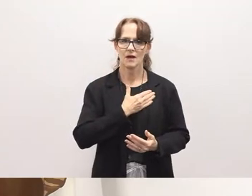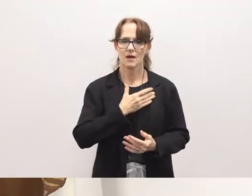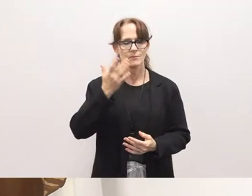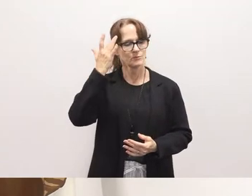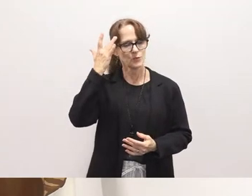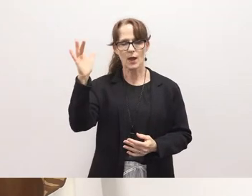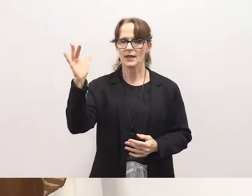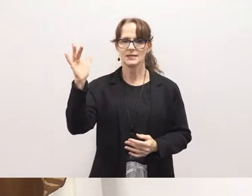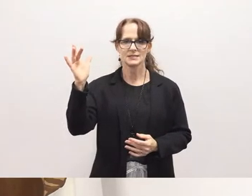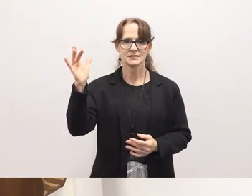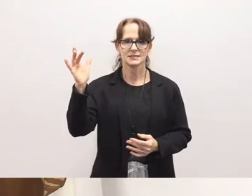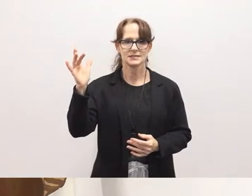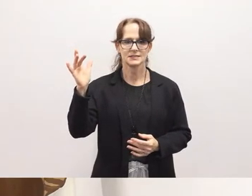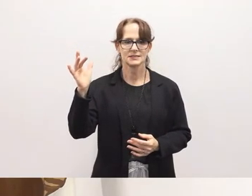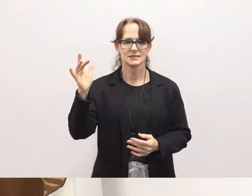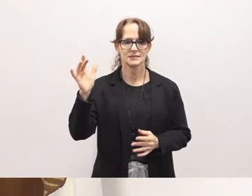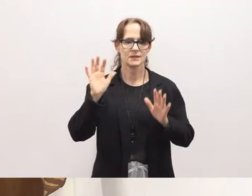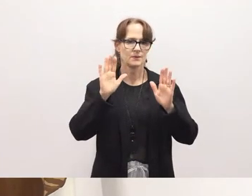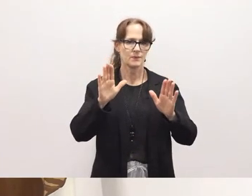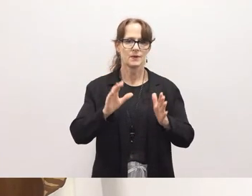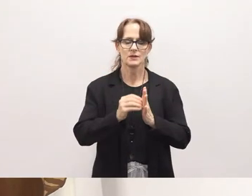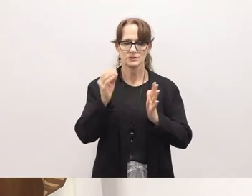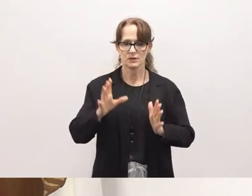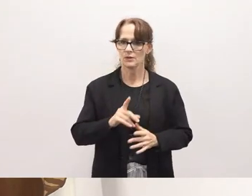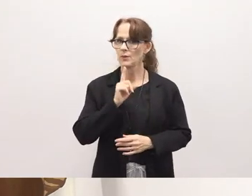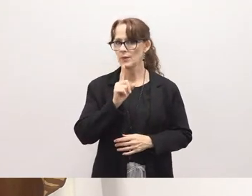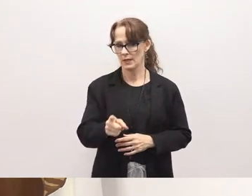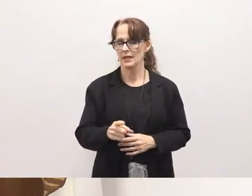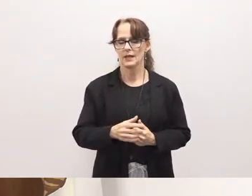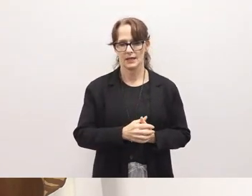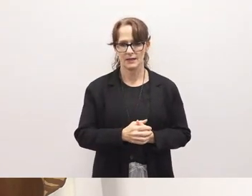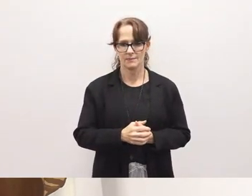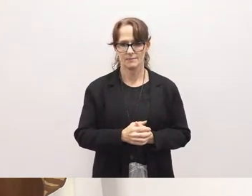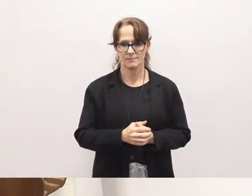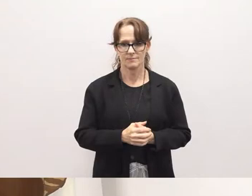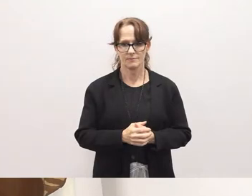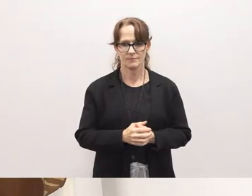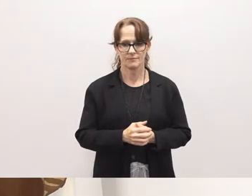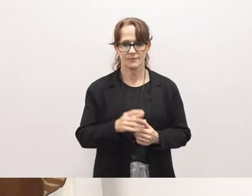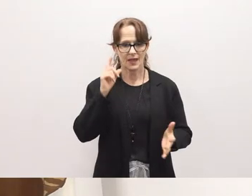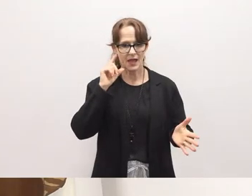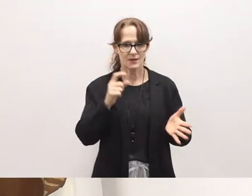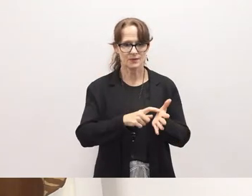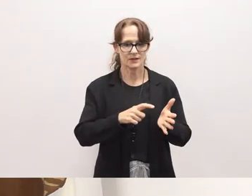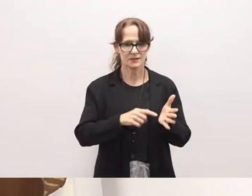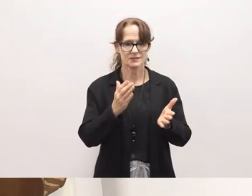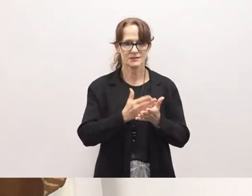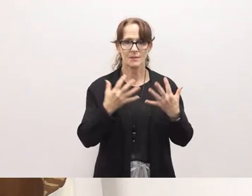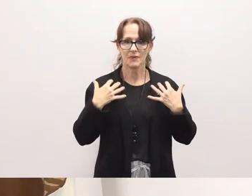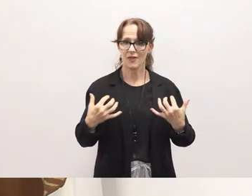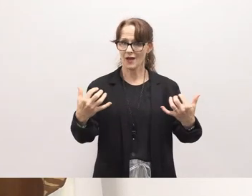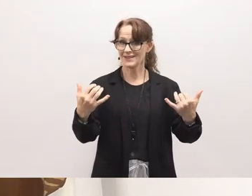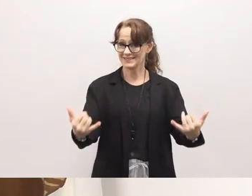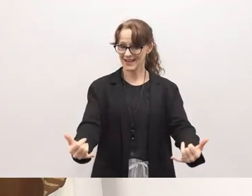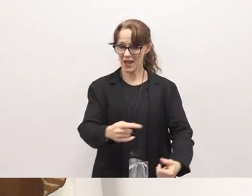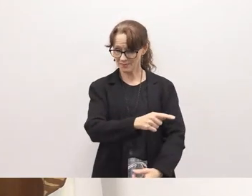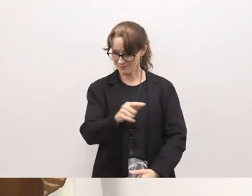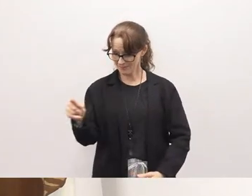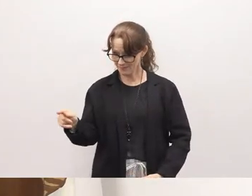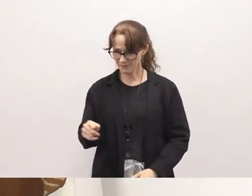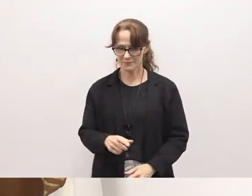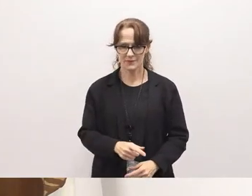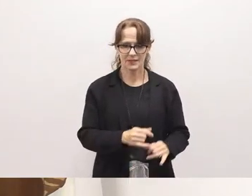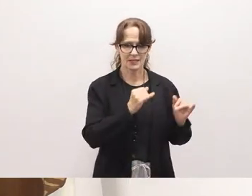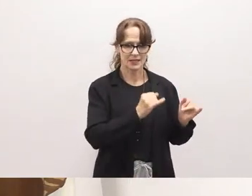brightest, most fabulous students, honestly. And I'm recognizing some students in the audience now. So one by